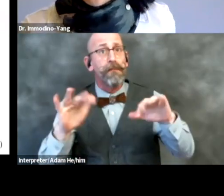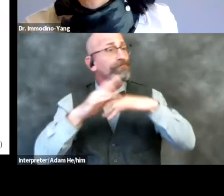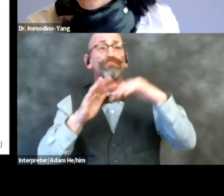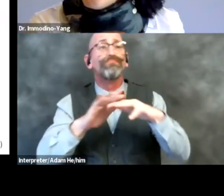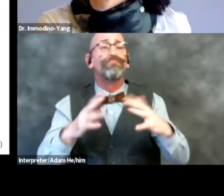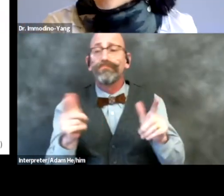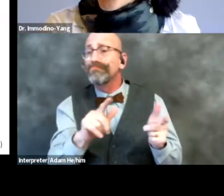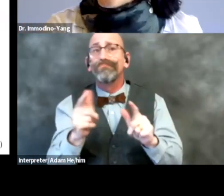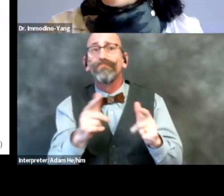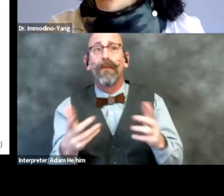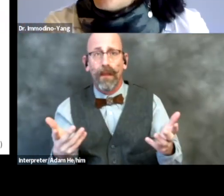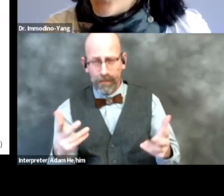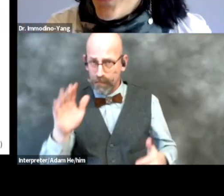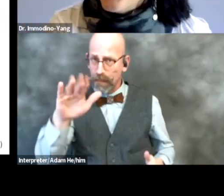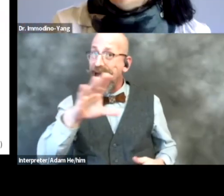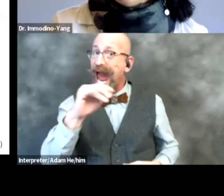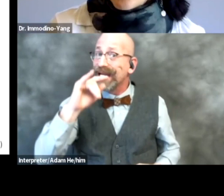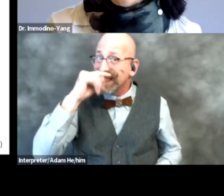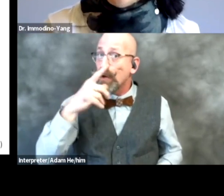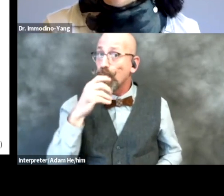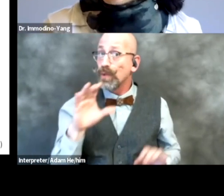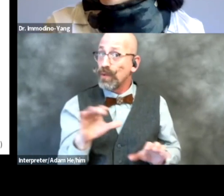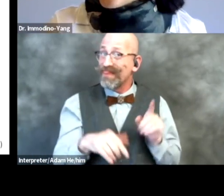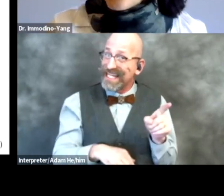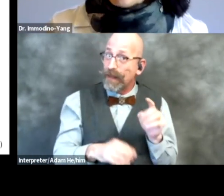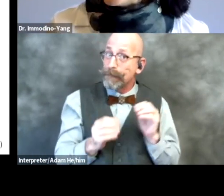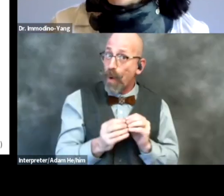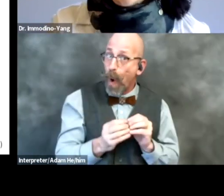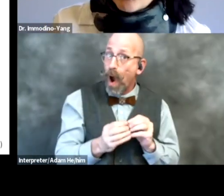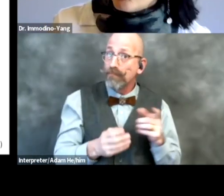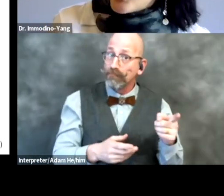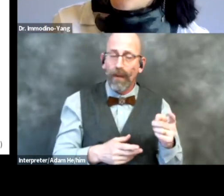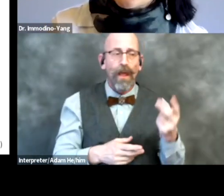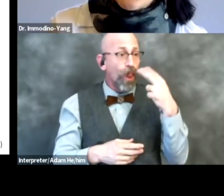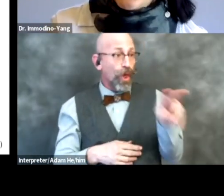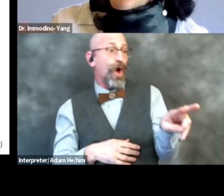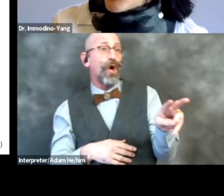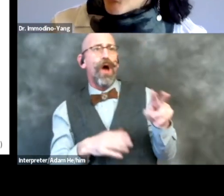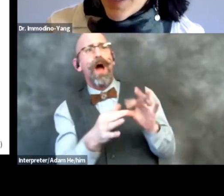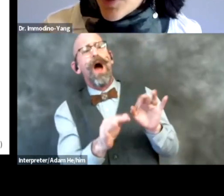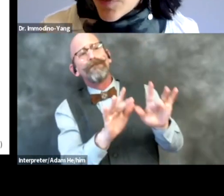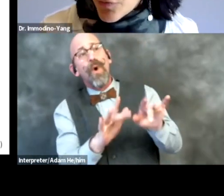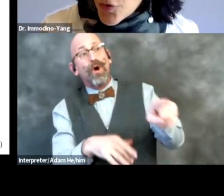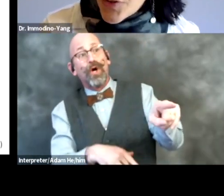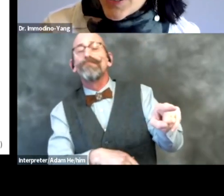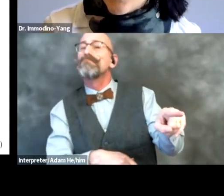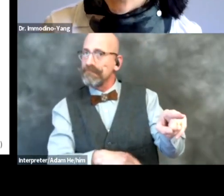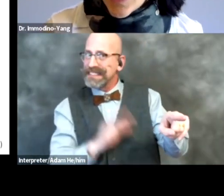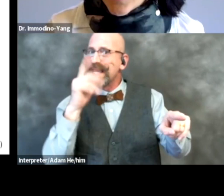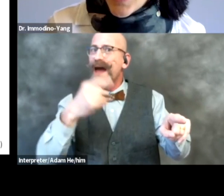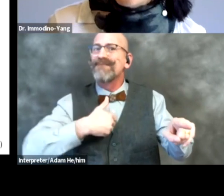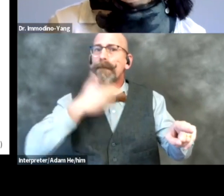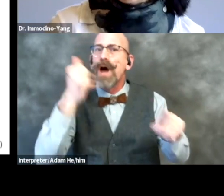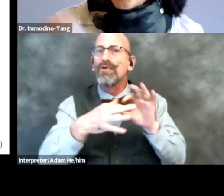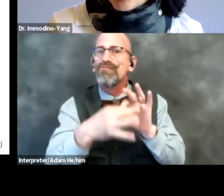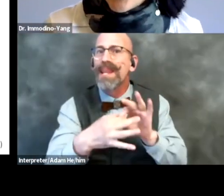And kids who did this more and said, oh, poor her, more, also had better relationships, had better acceptance of diversity in their